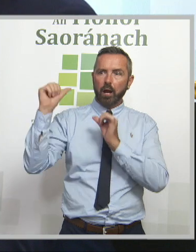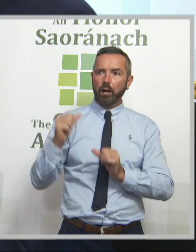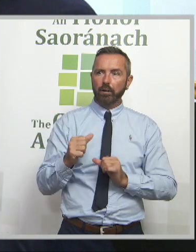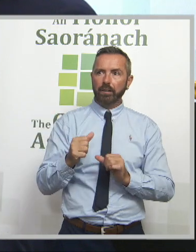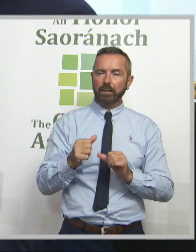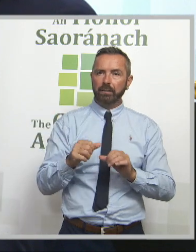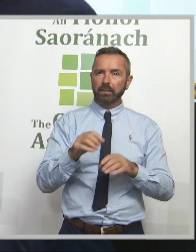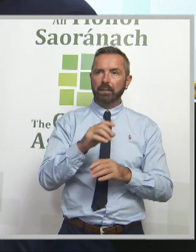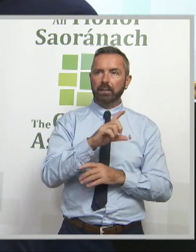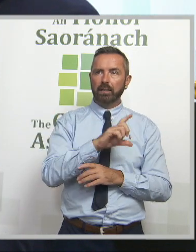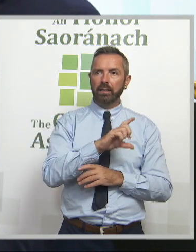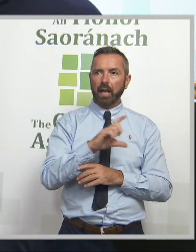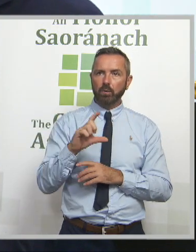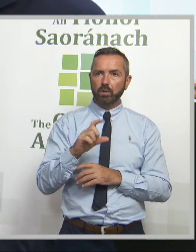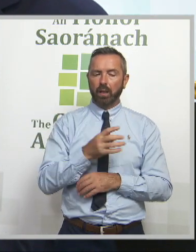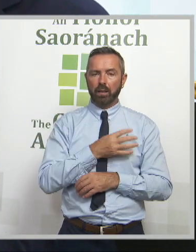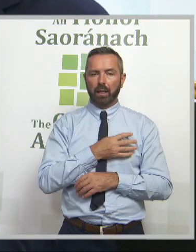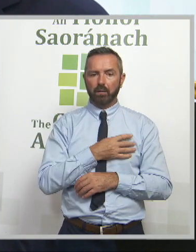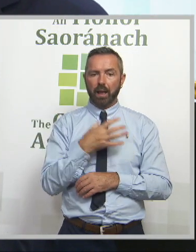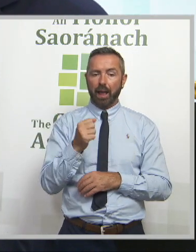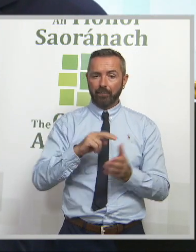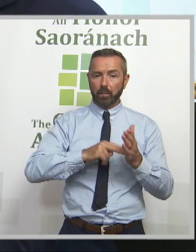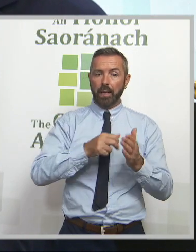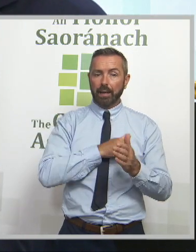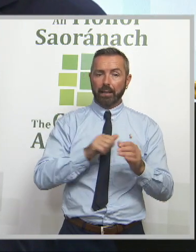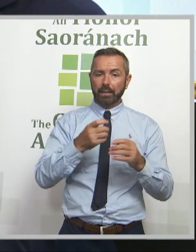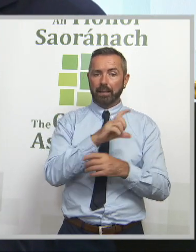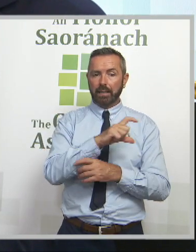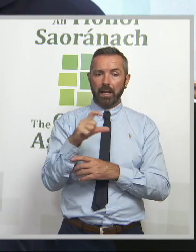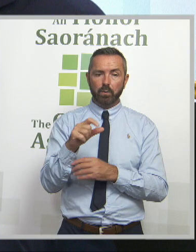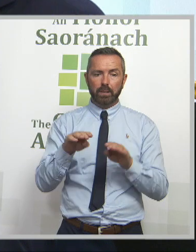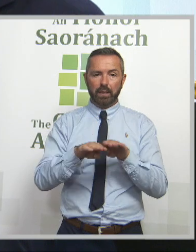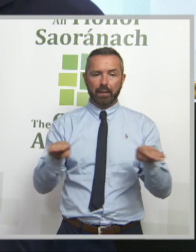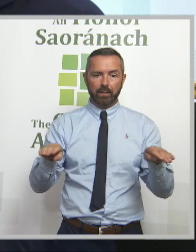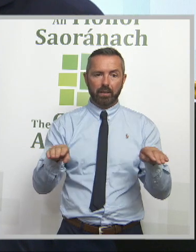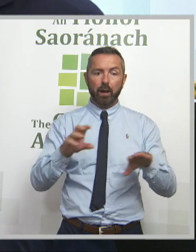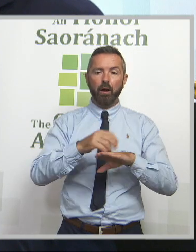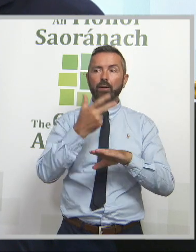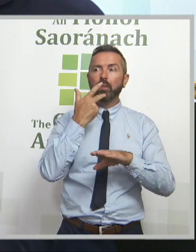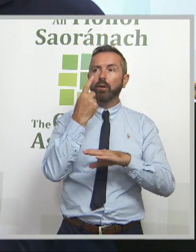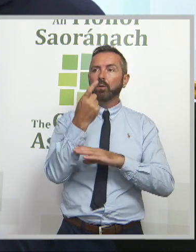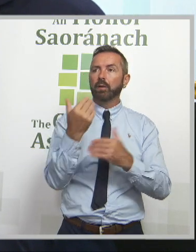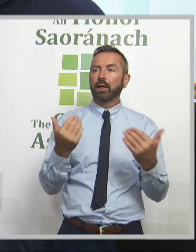through our heritage. We have heritage and biodiversity plans at a county level. So, for example, we're in our third one now.